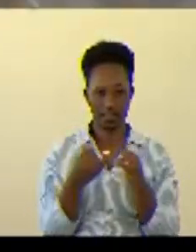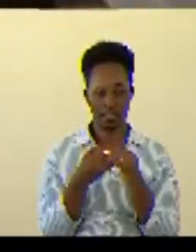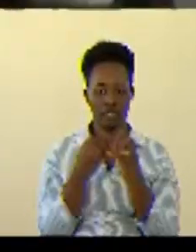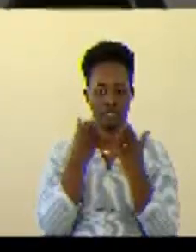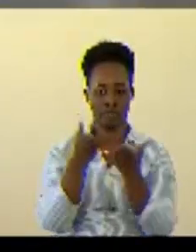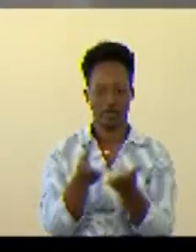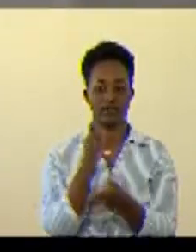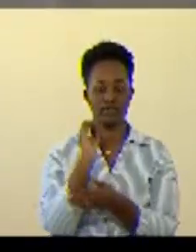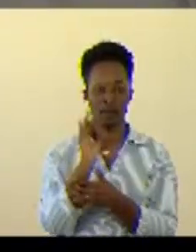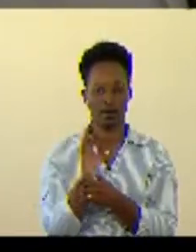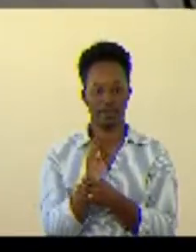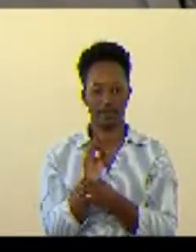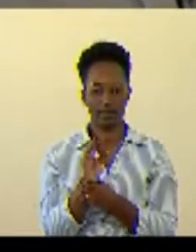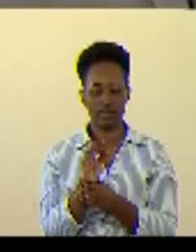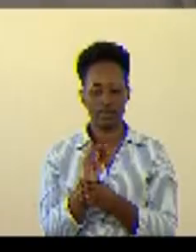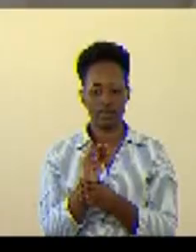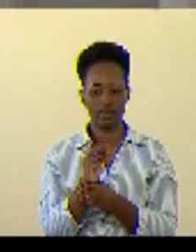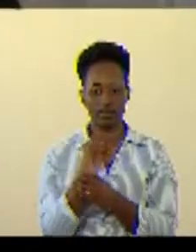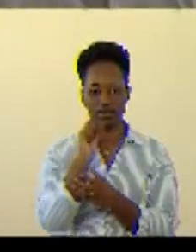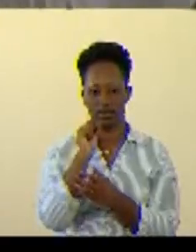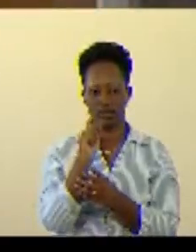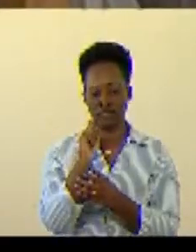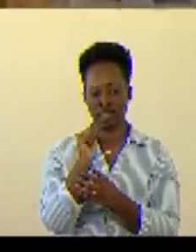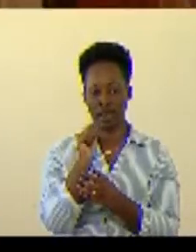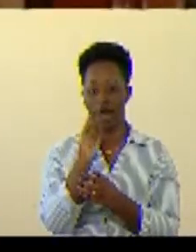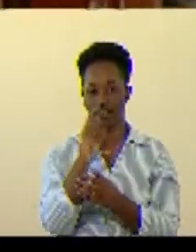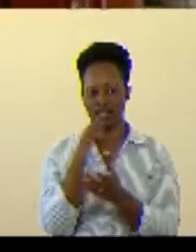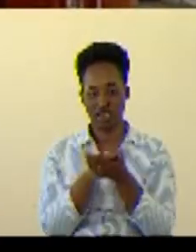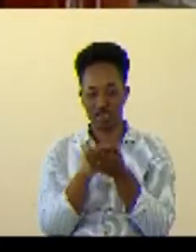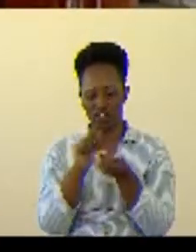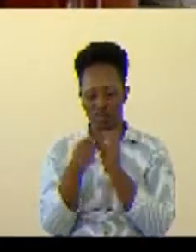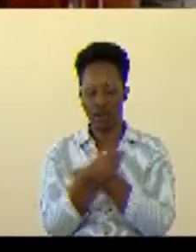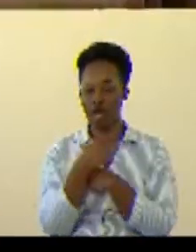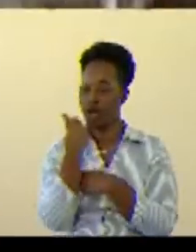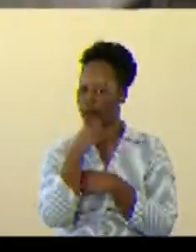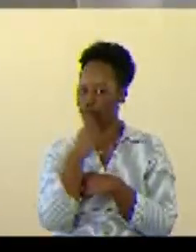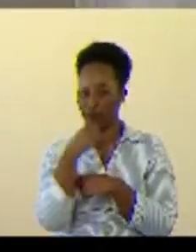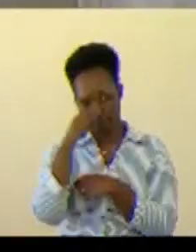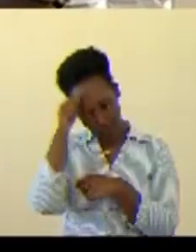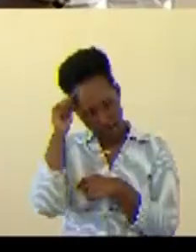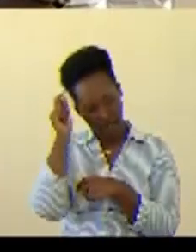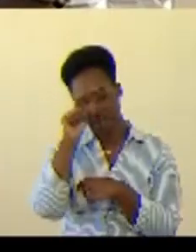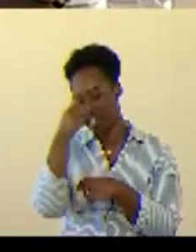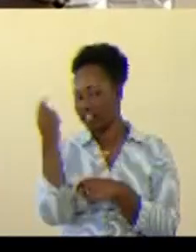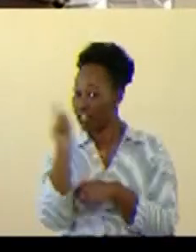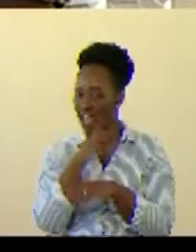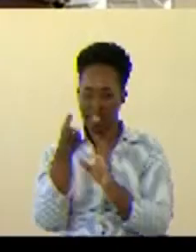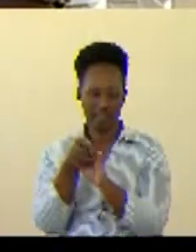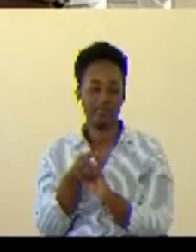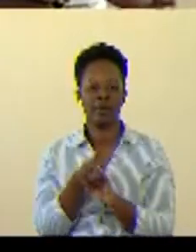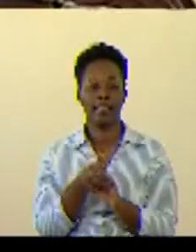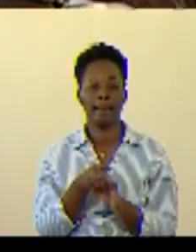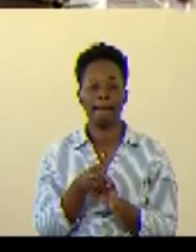presence of starch. Turns into blue-black. This one persists, there is absence of